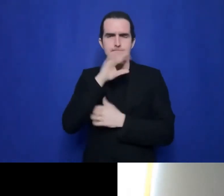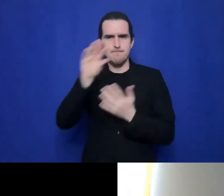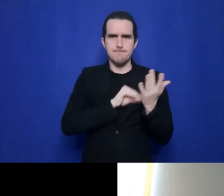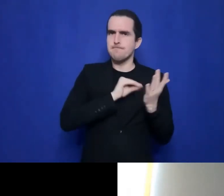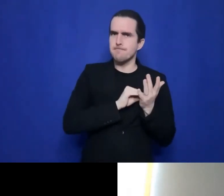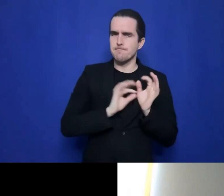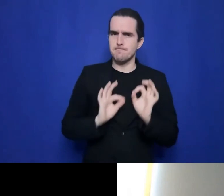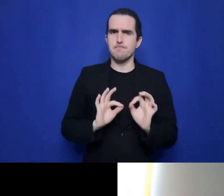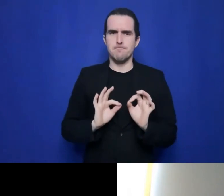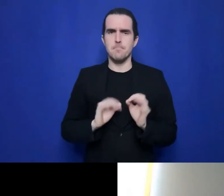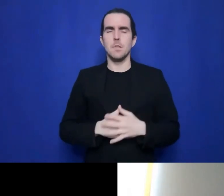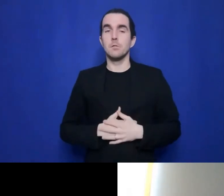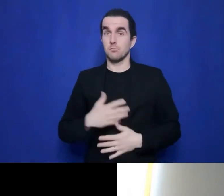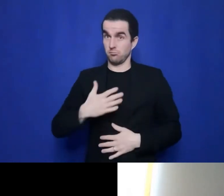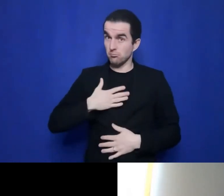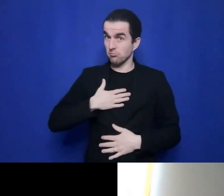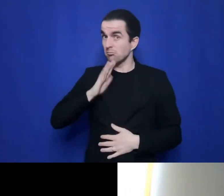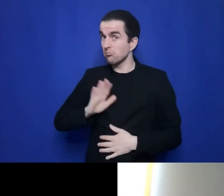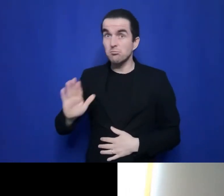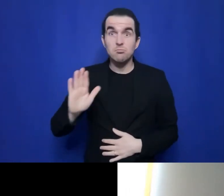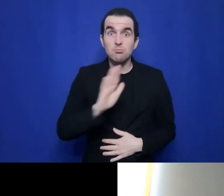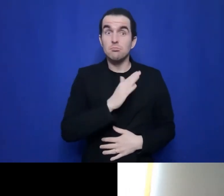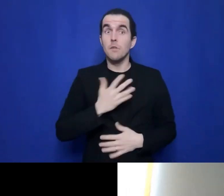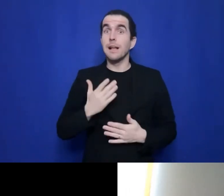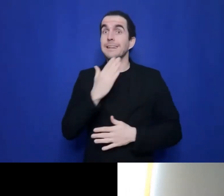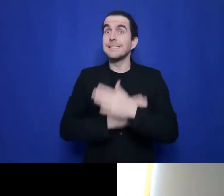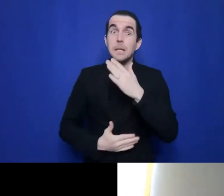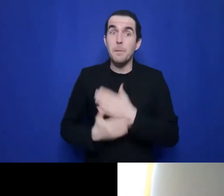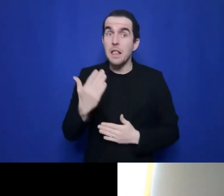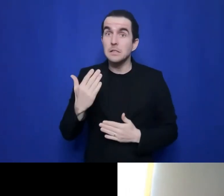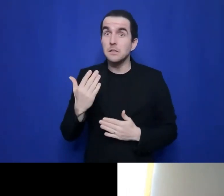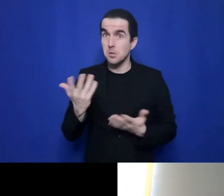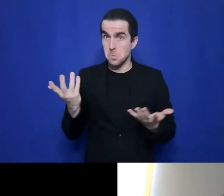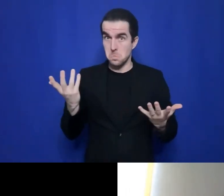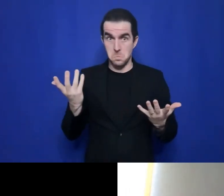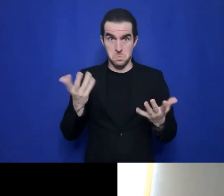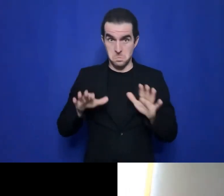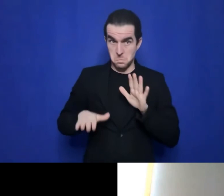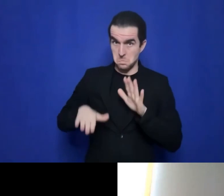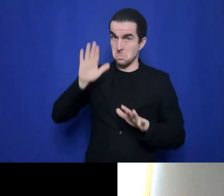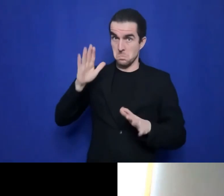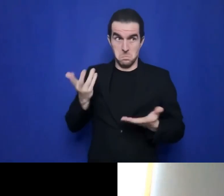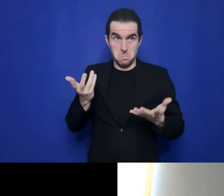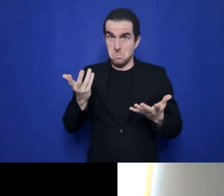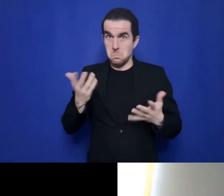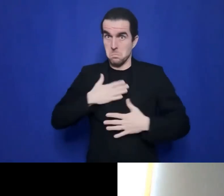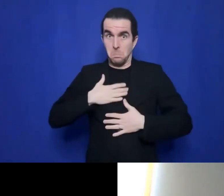we want to enjoy our rights, if we want to exercise our rights, okay?